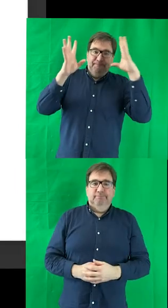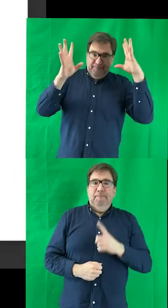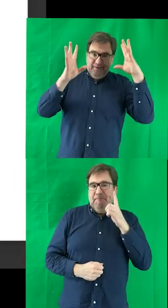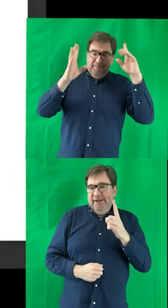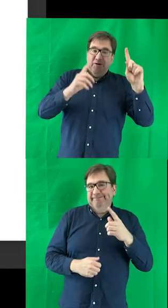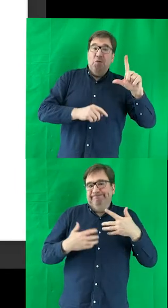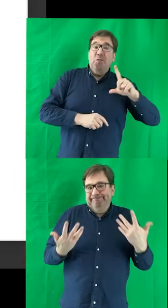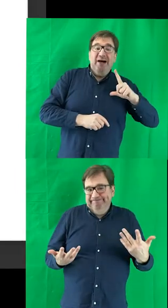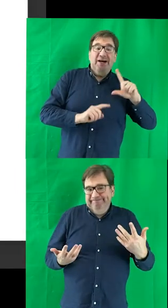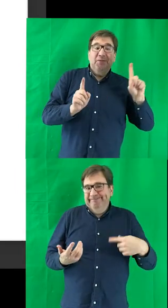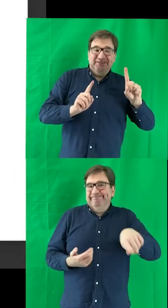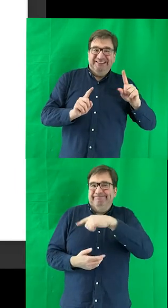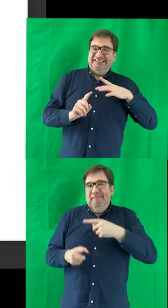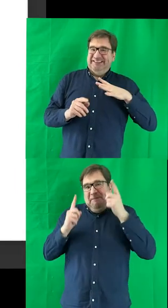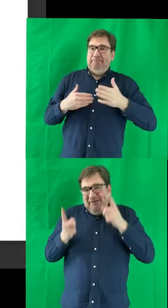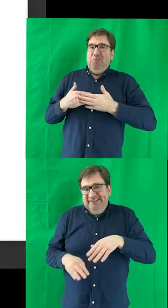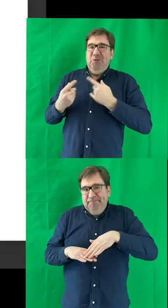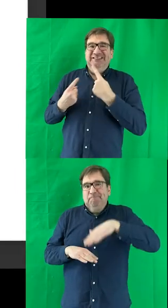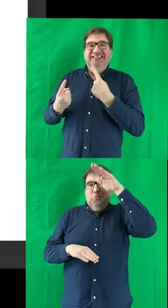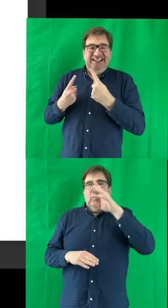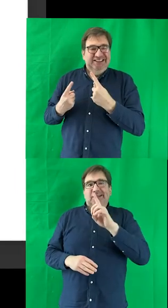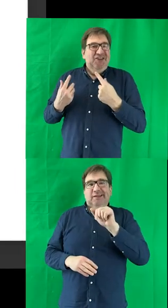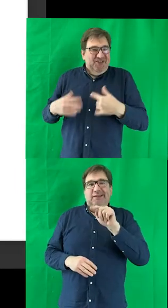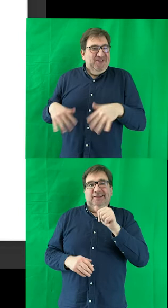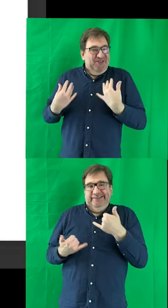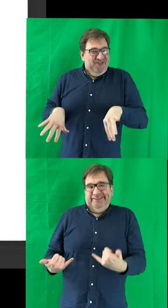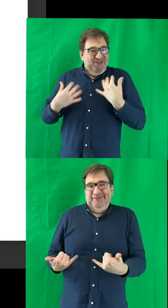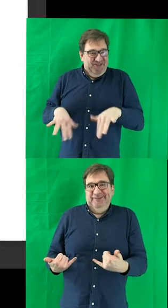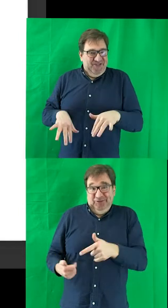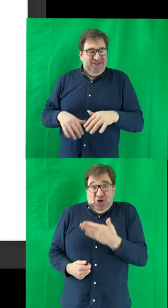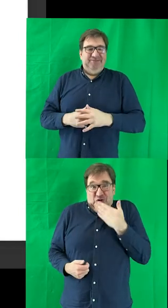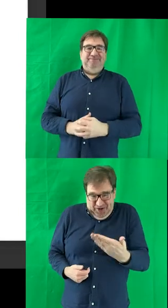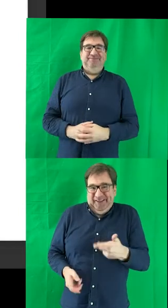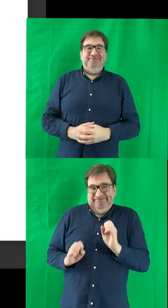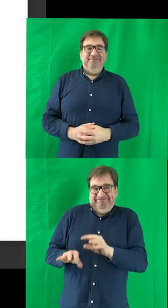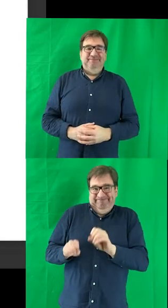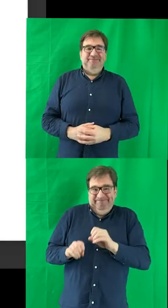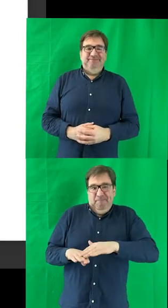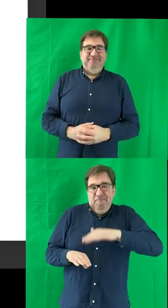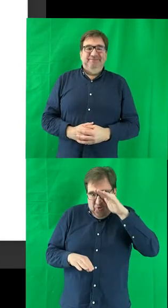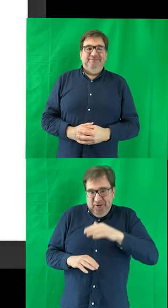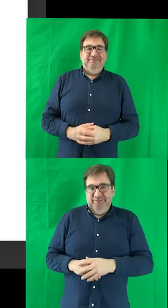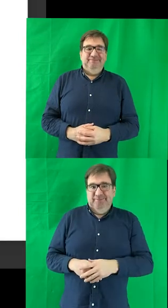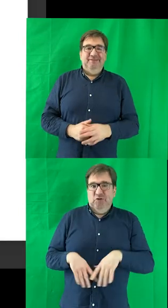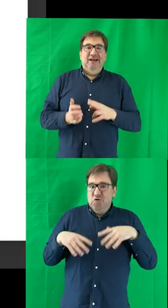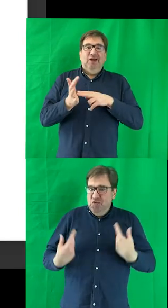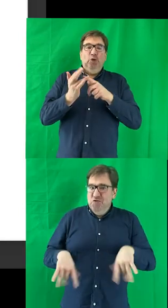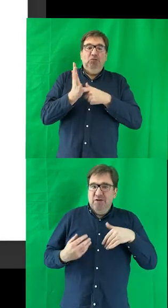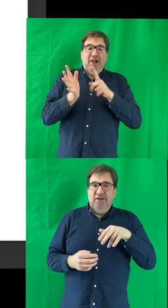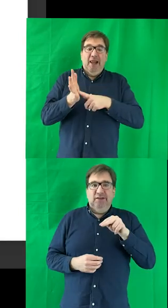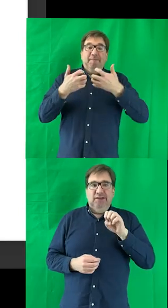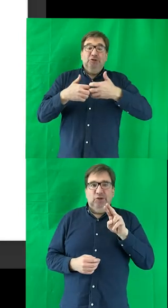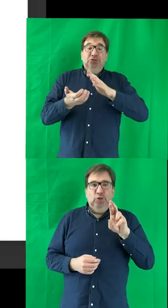but this came at the cost, and it came at the cost of requiring even more data. So neural